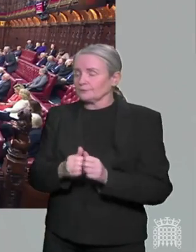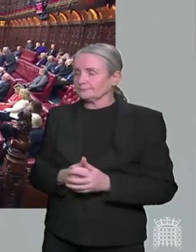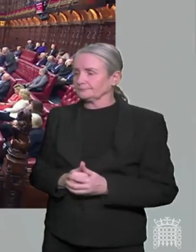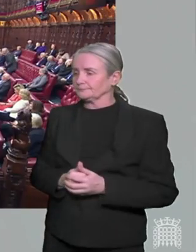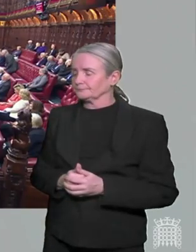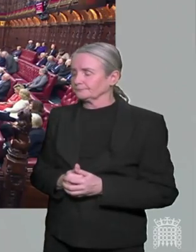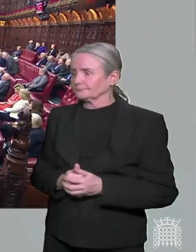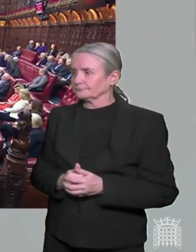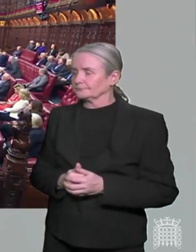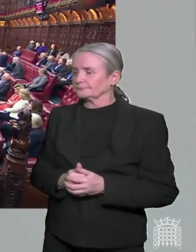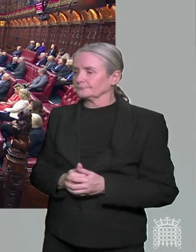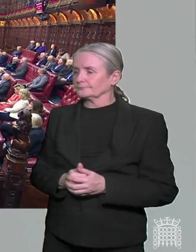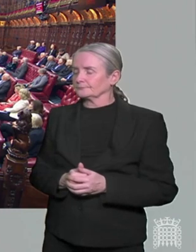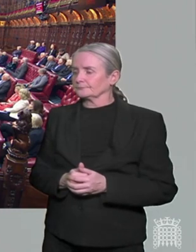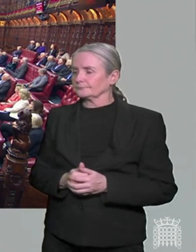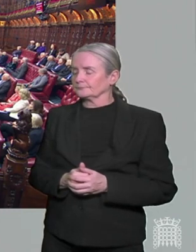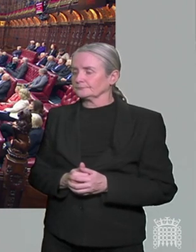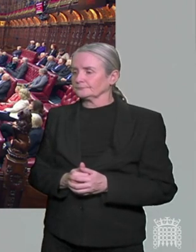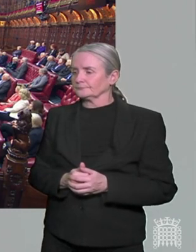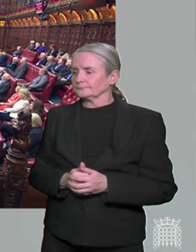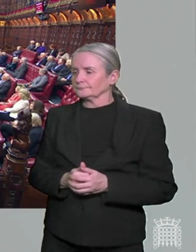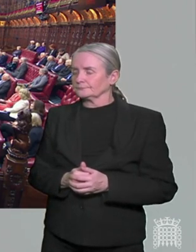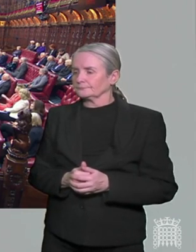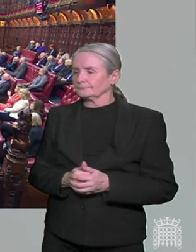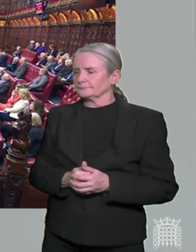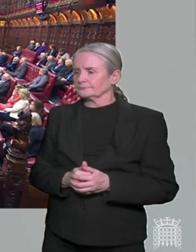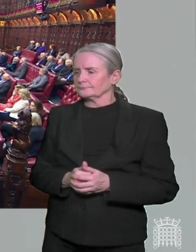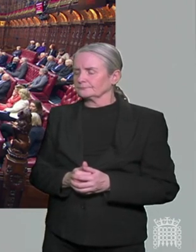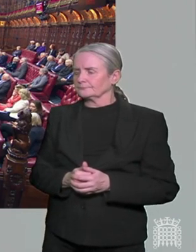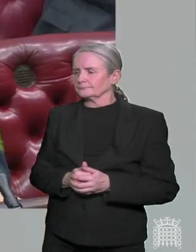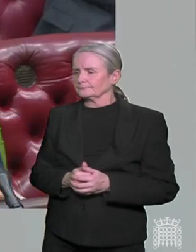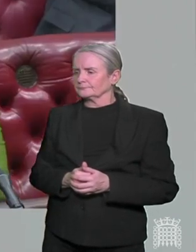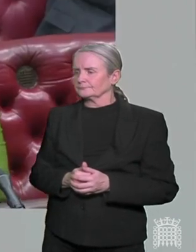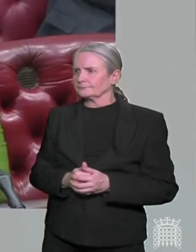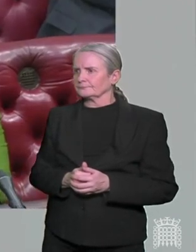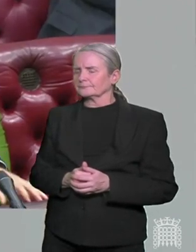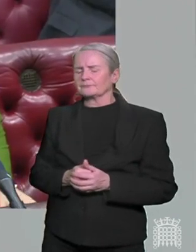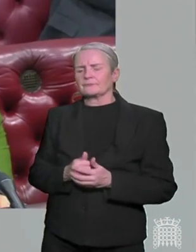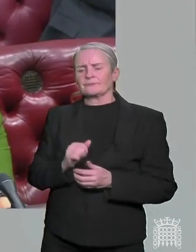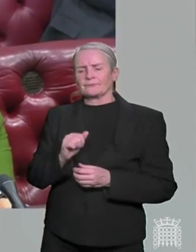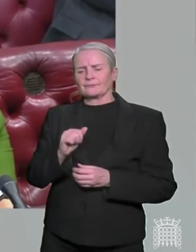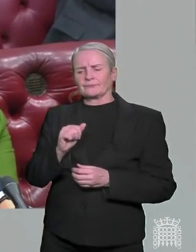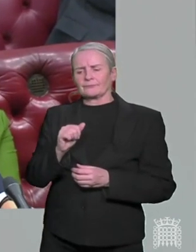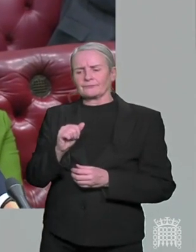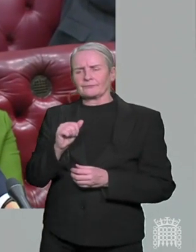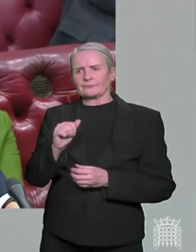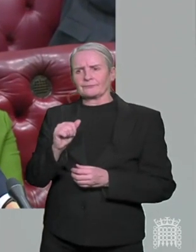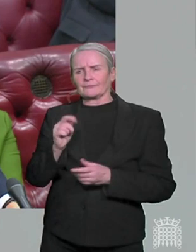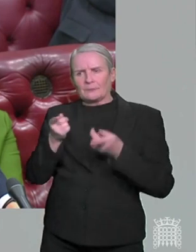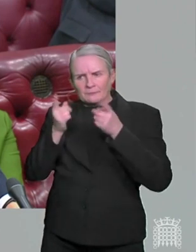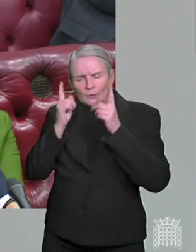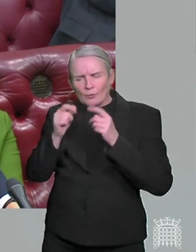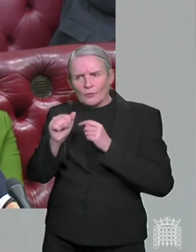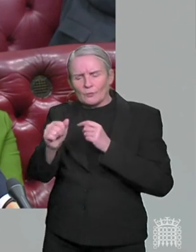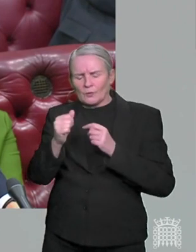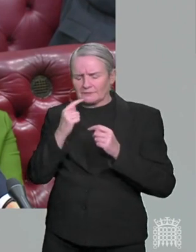Lord. When the made the original statement, he was very clear that we need to show